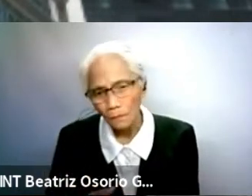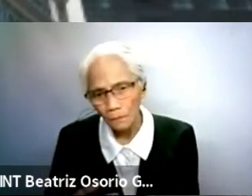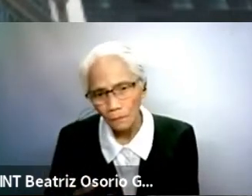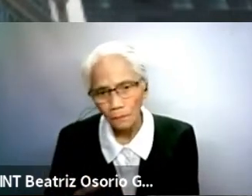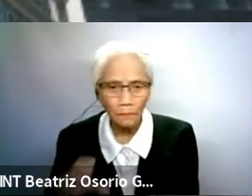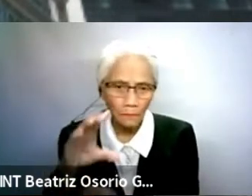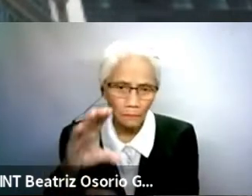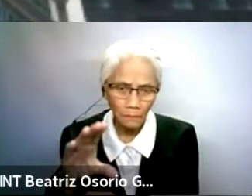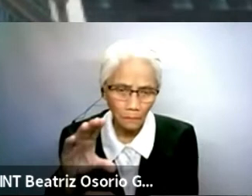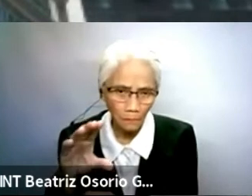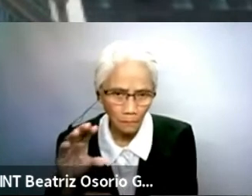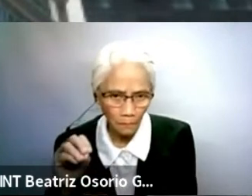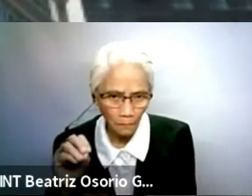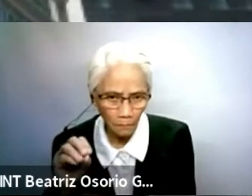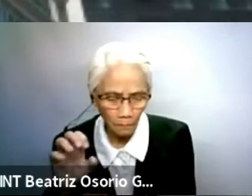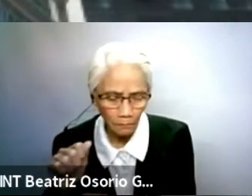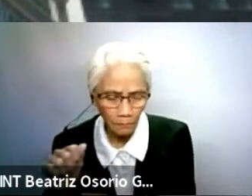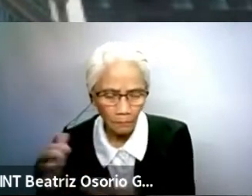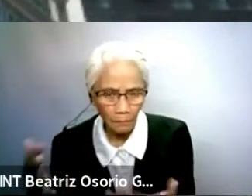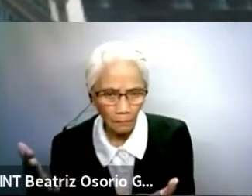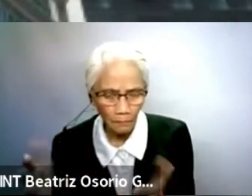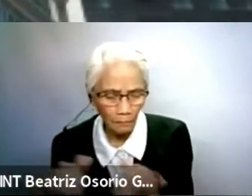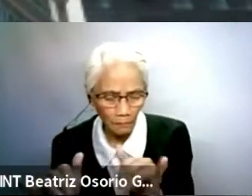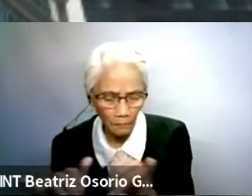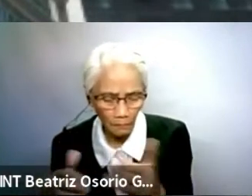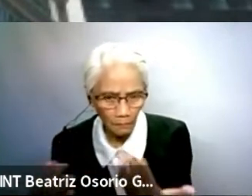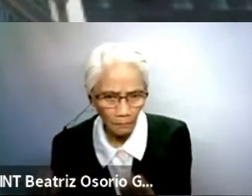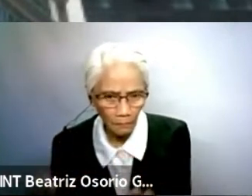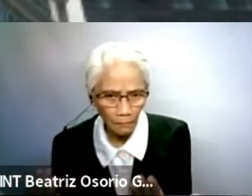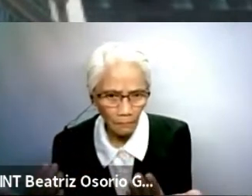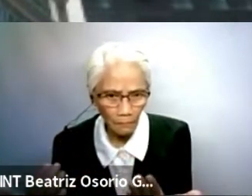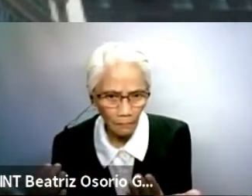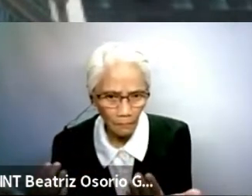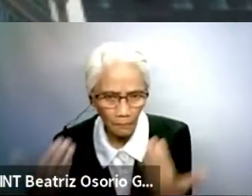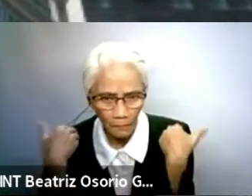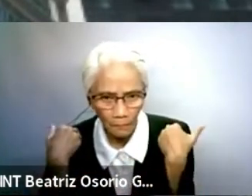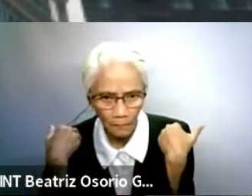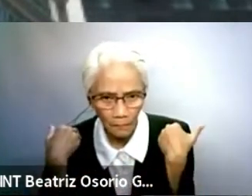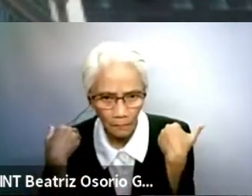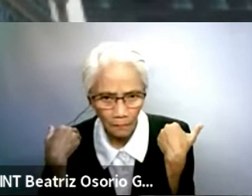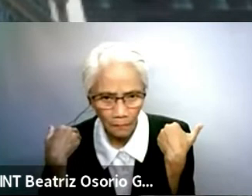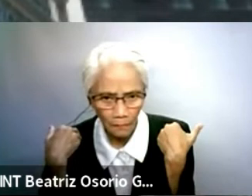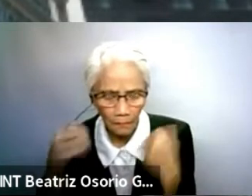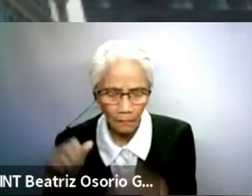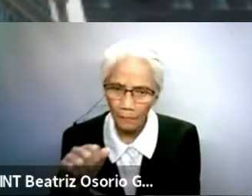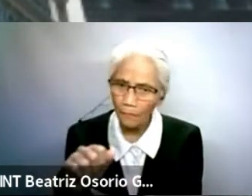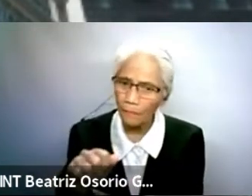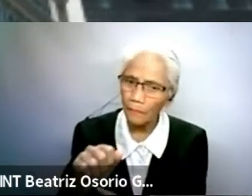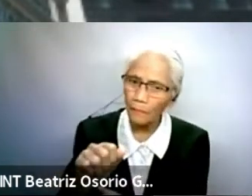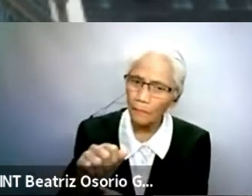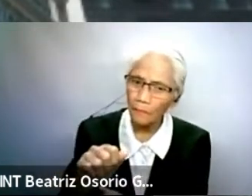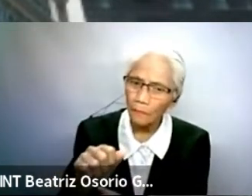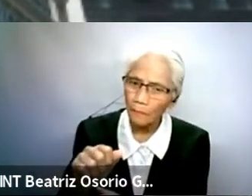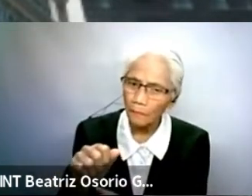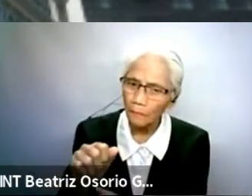CSOs and NGOs like this one, also organized by CRC Asia, is